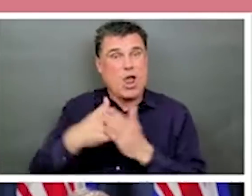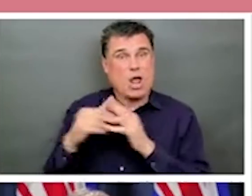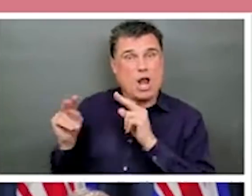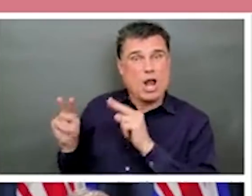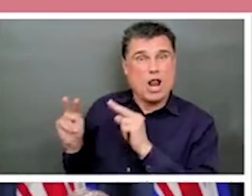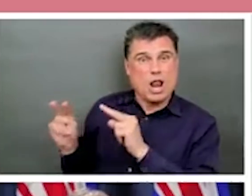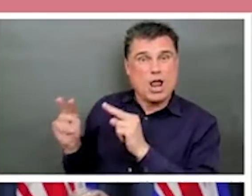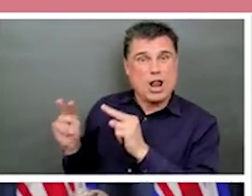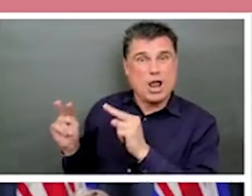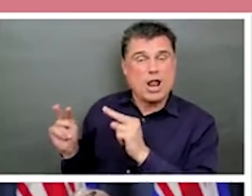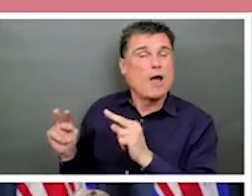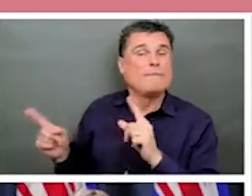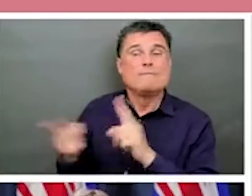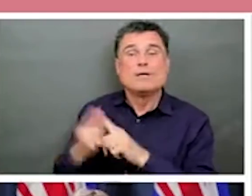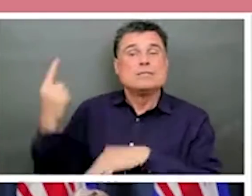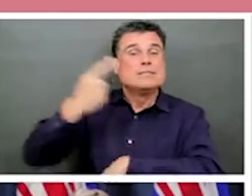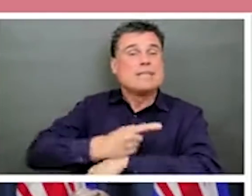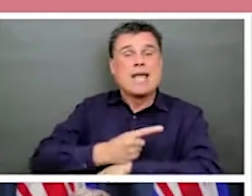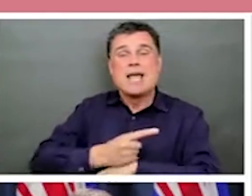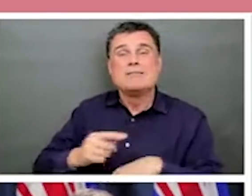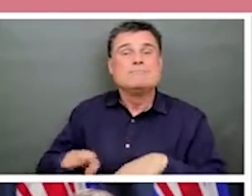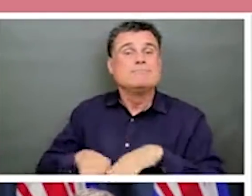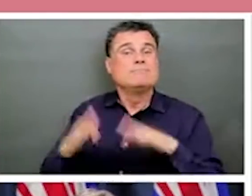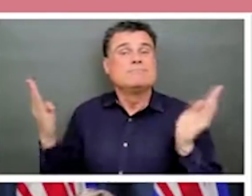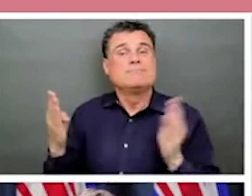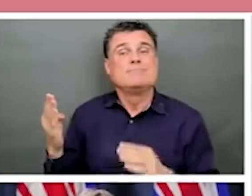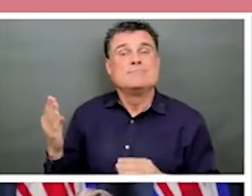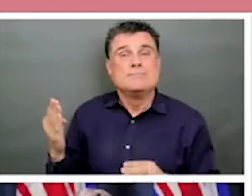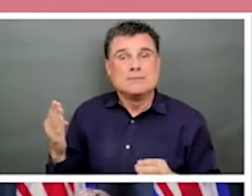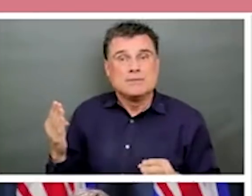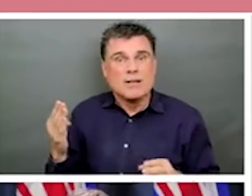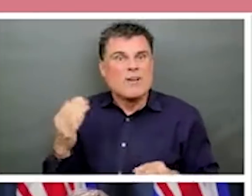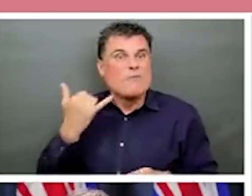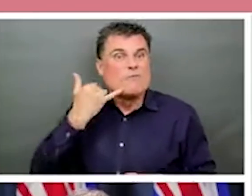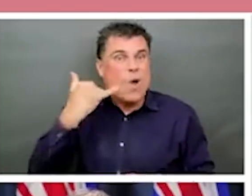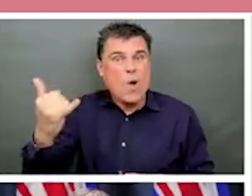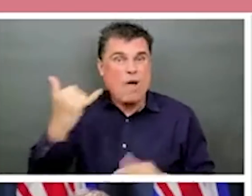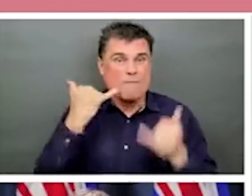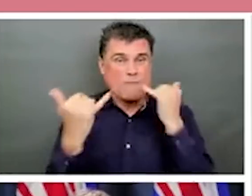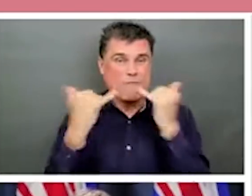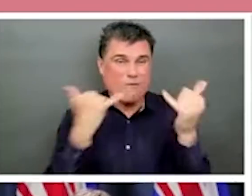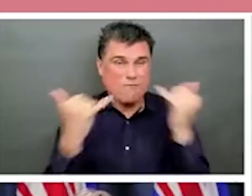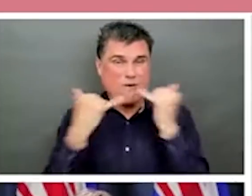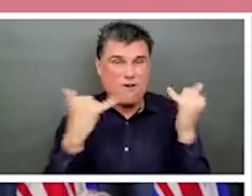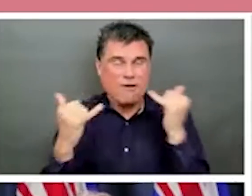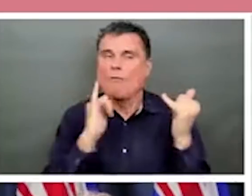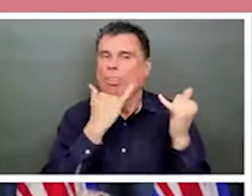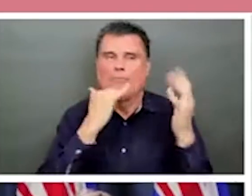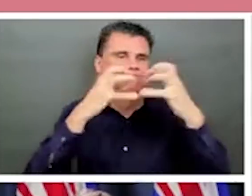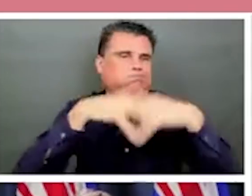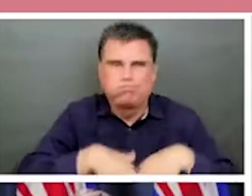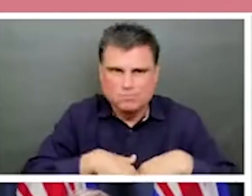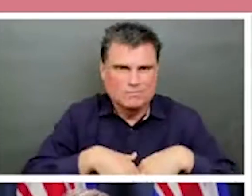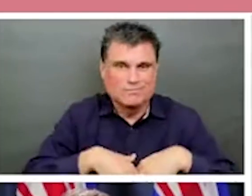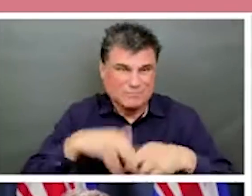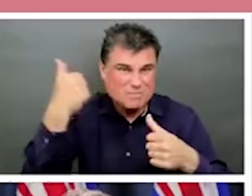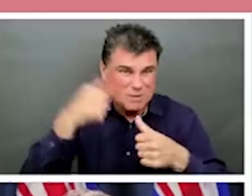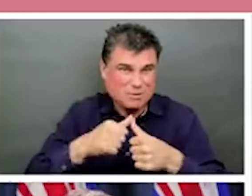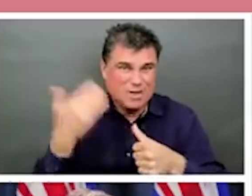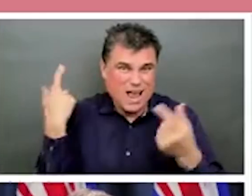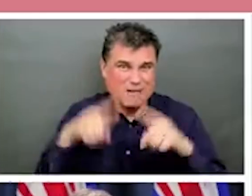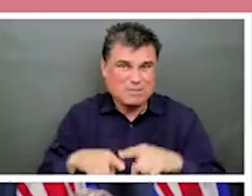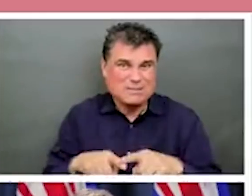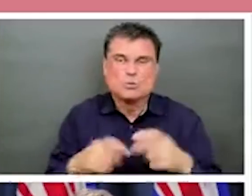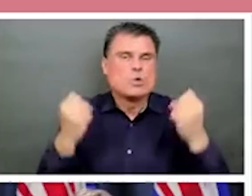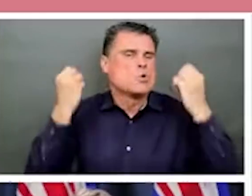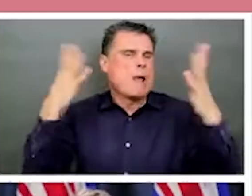is a very typical experience across our country and other jurisdictions around the world. You know, when you first open up your clinics